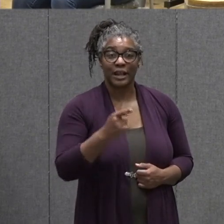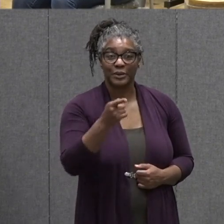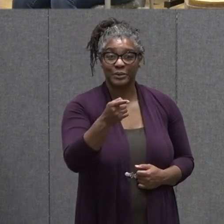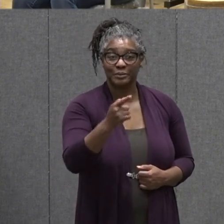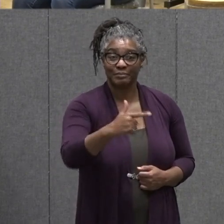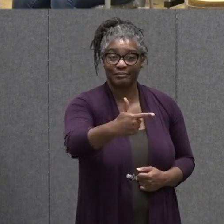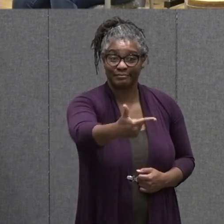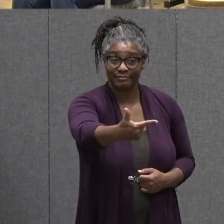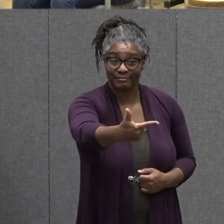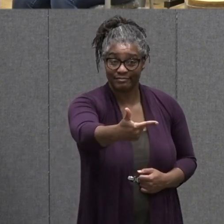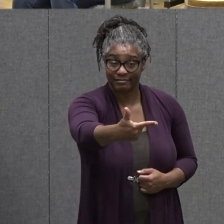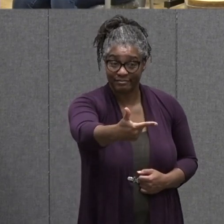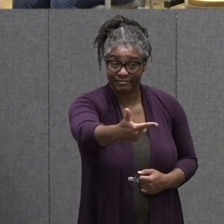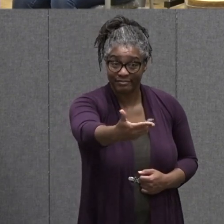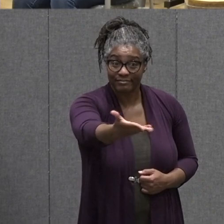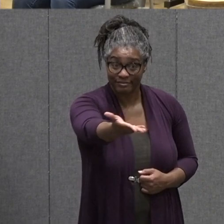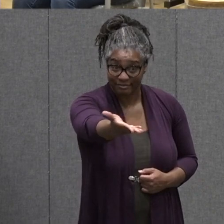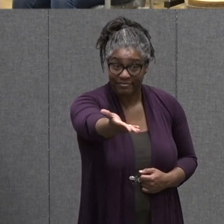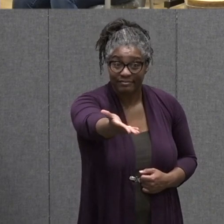Good.